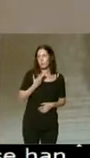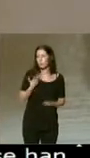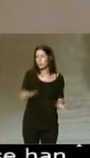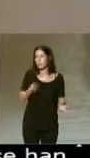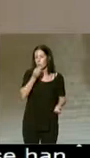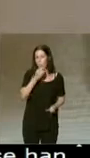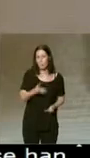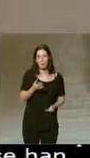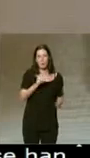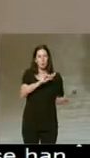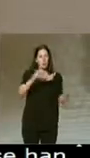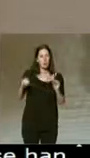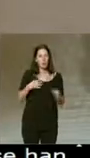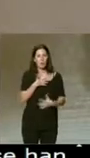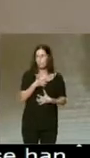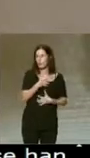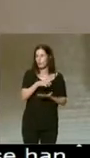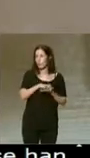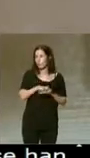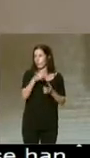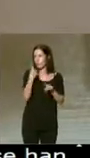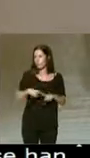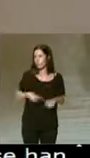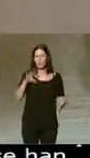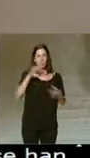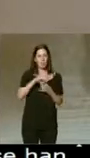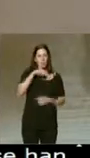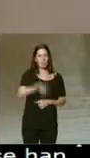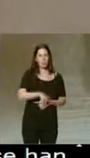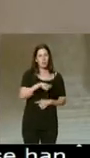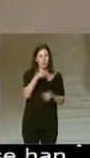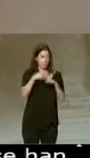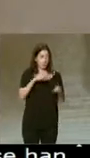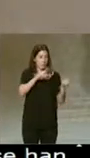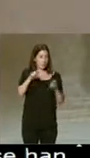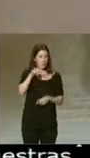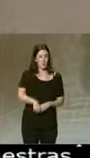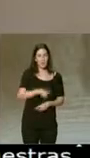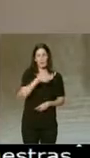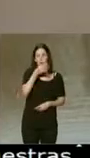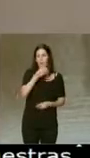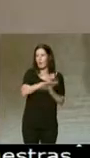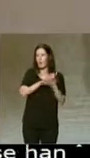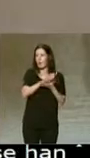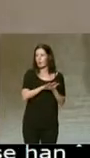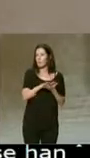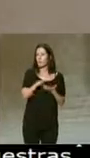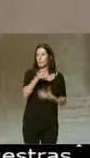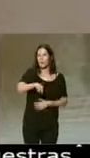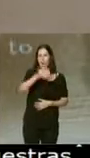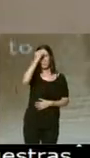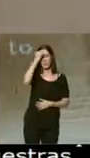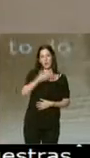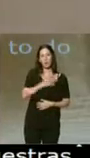so that we can also get to know the things that you're concerned about and things that may have to do with topics of